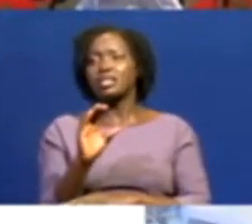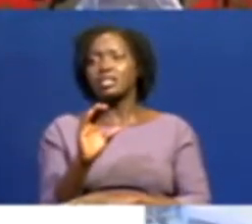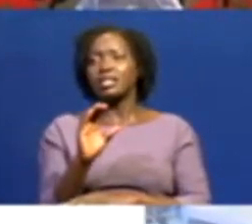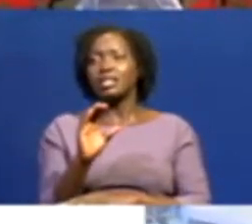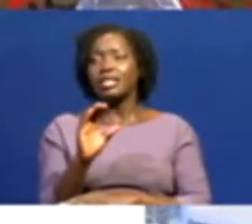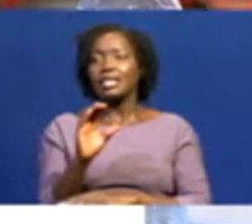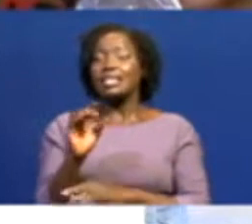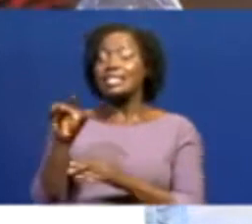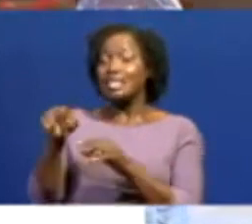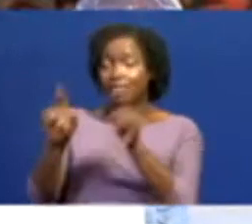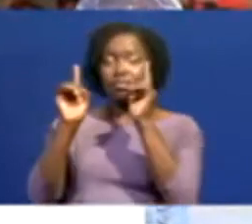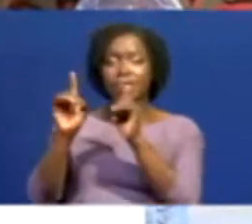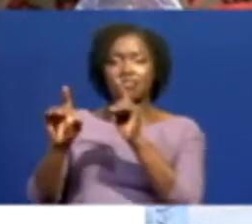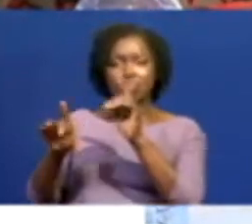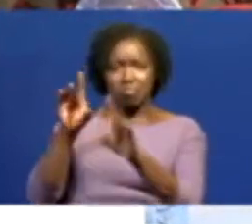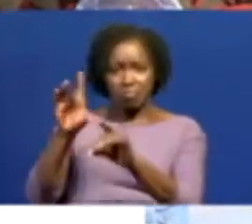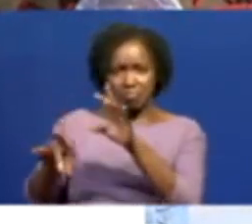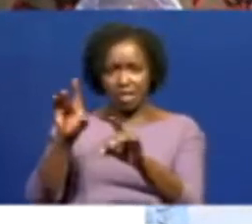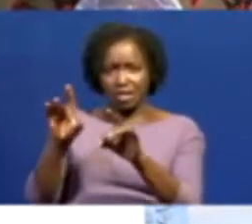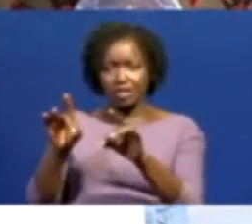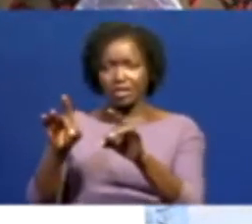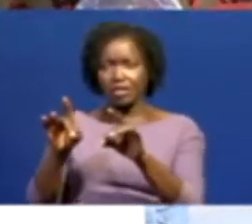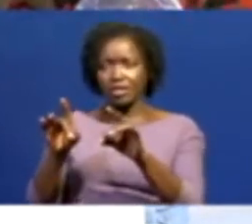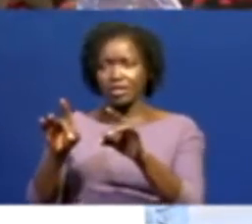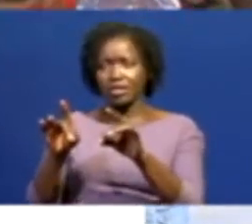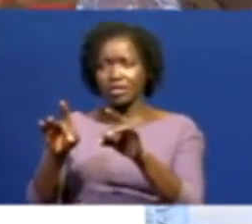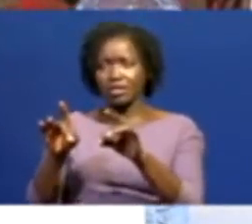which he had picked himself,